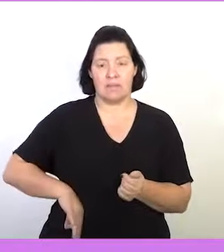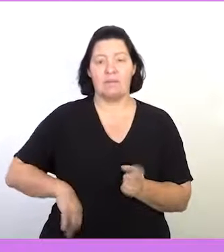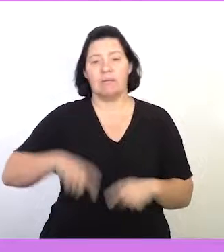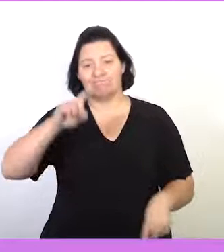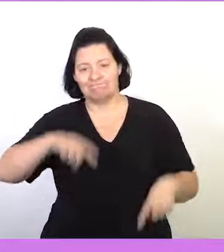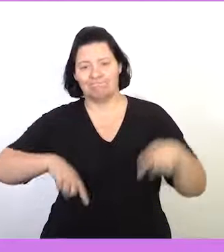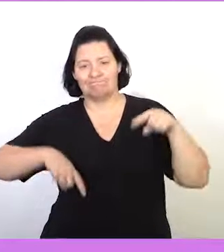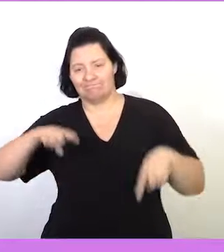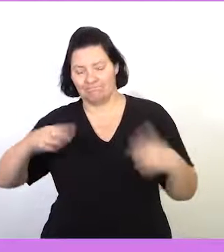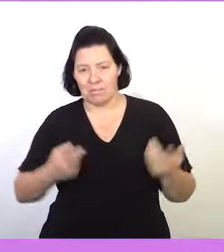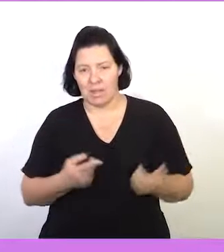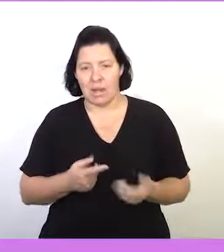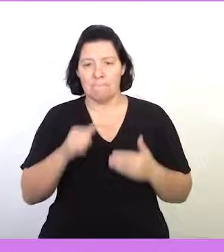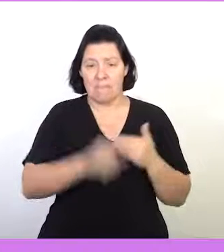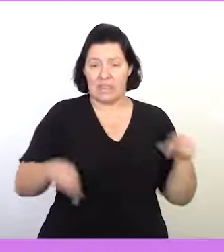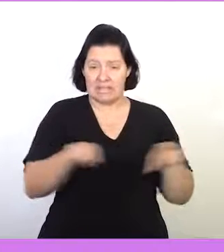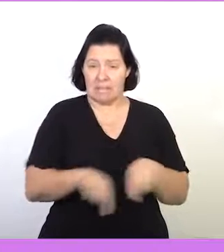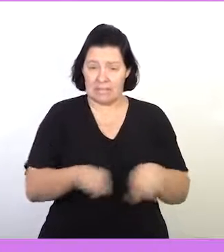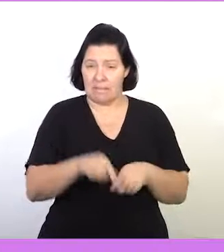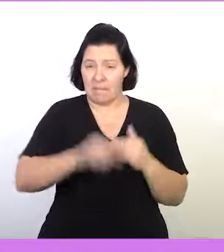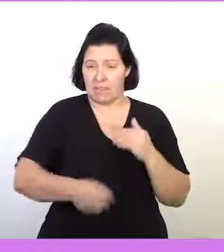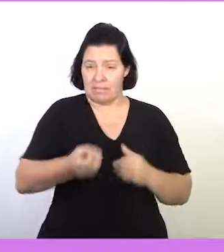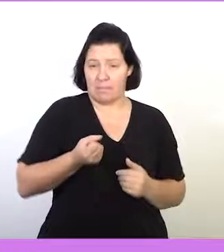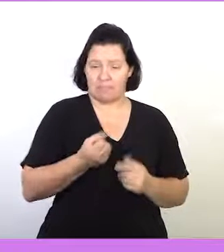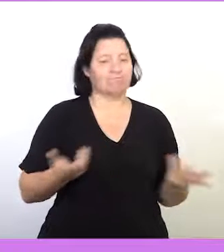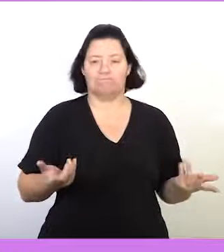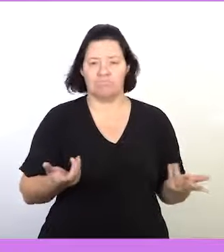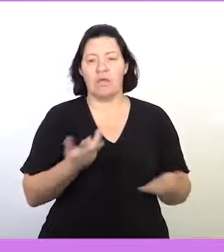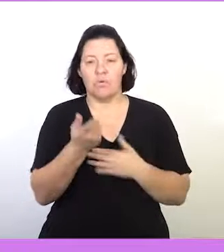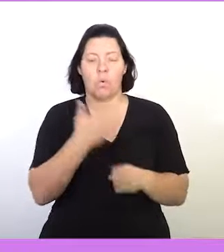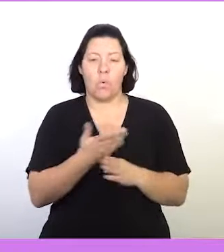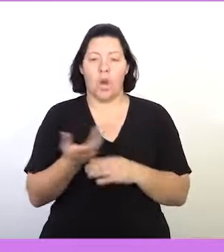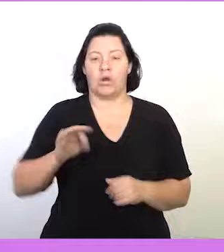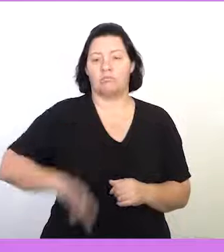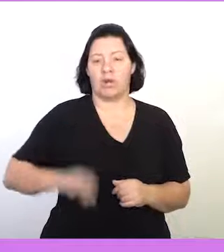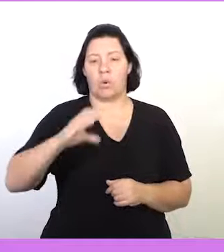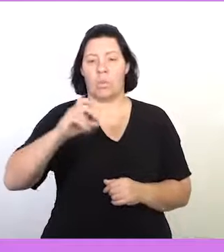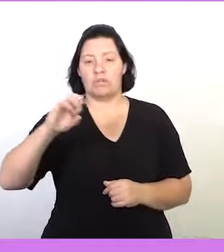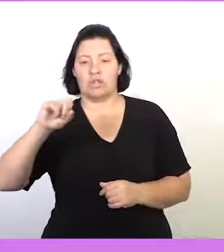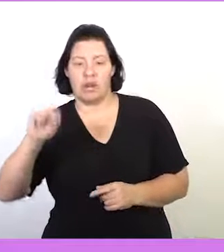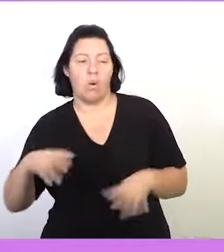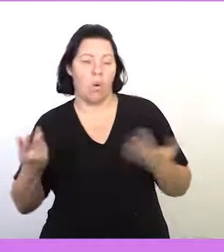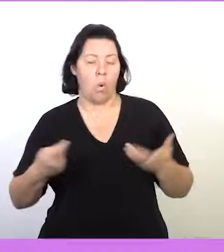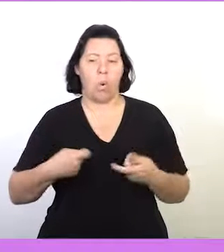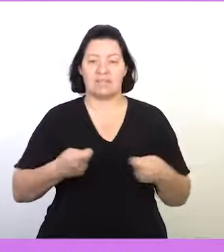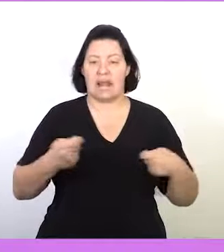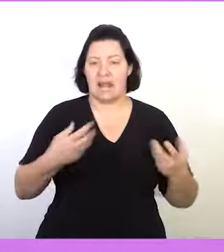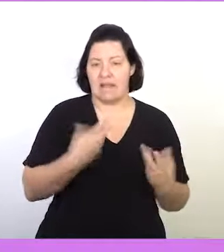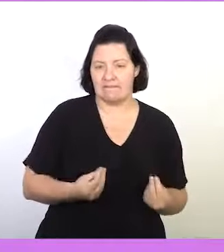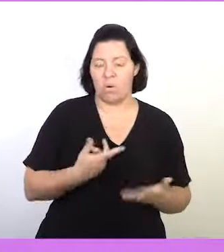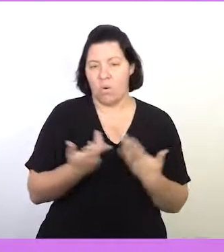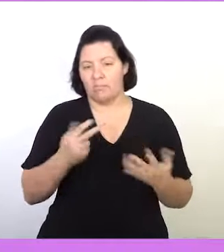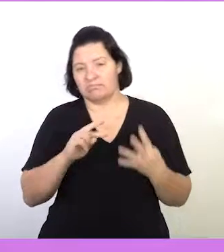income of a different rand value per month. For example, if you work for commission, sales, or that can also